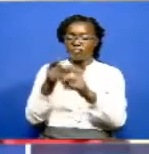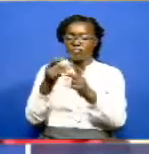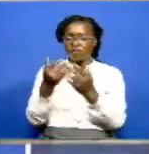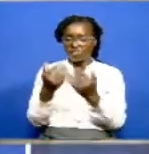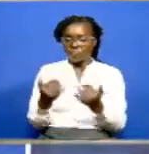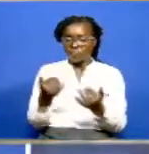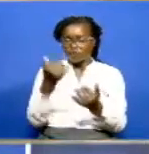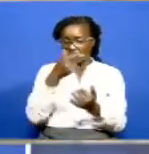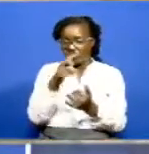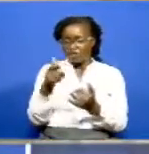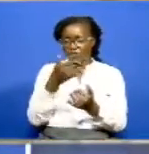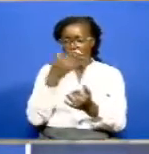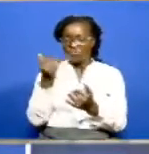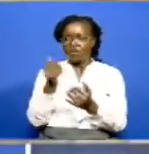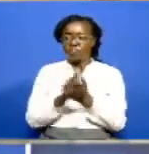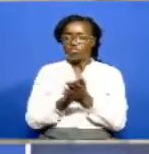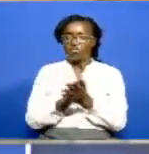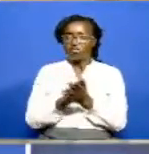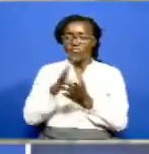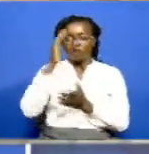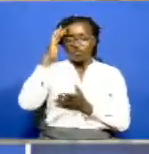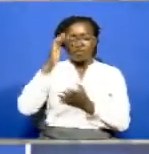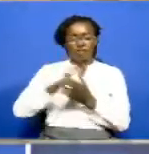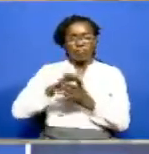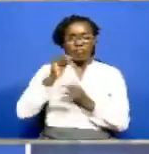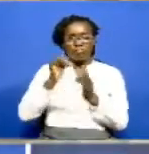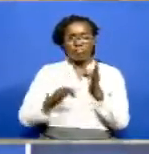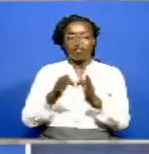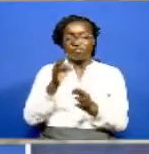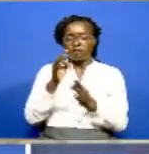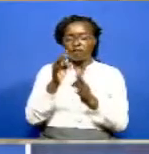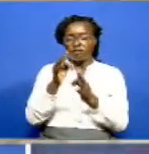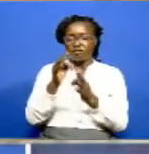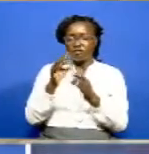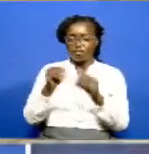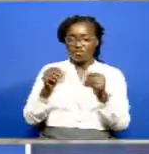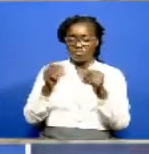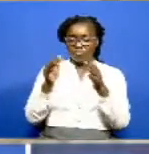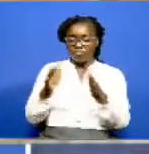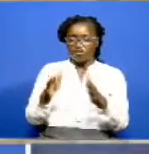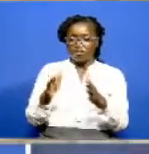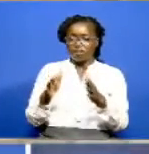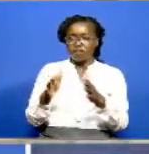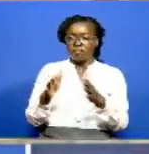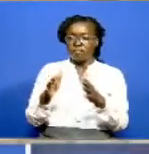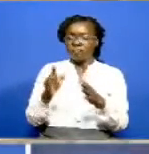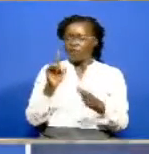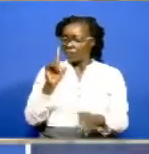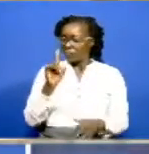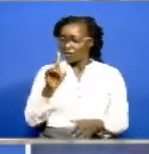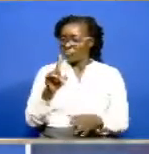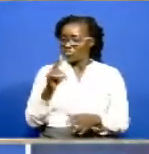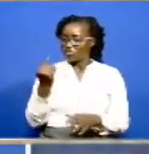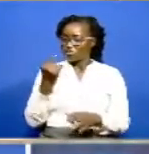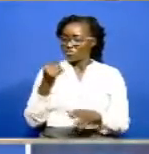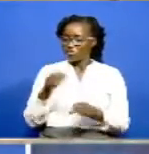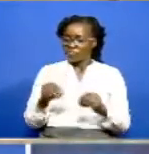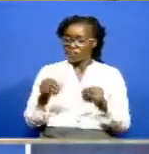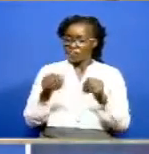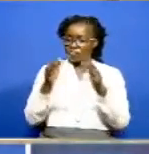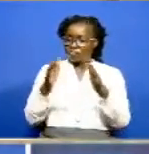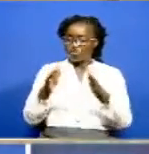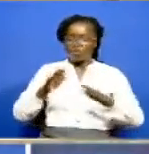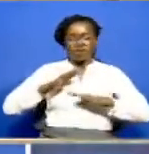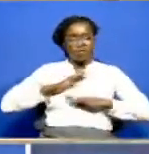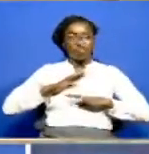that's where those guys are better. Now, I believe that if we can get a qualifier, if one of them can qualify, that's enough for us.